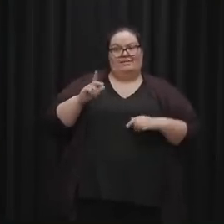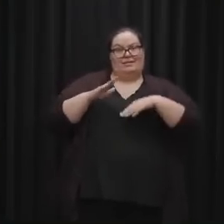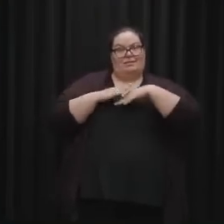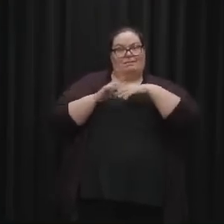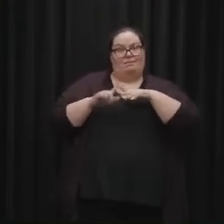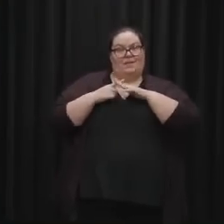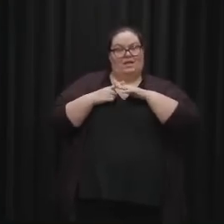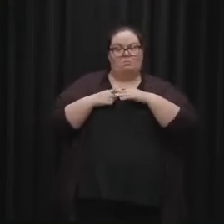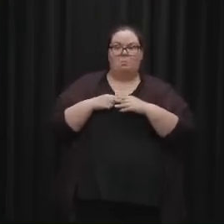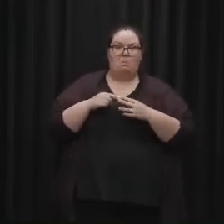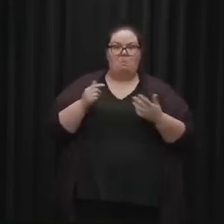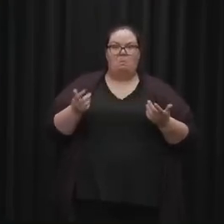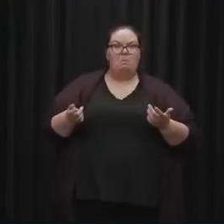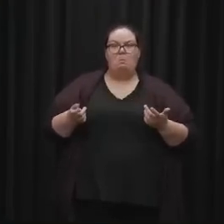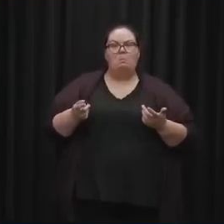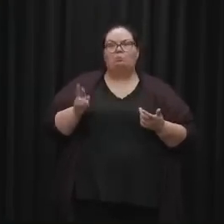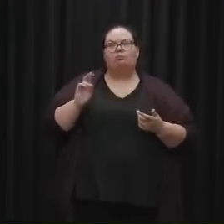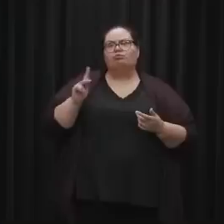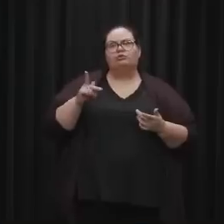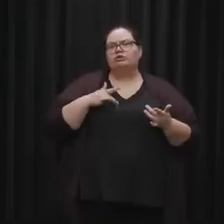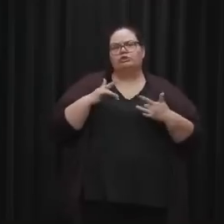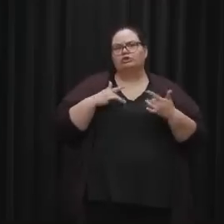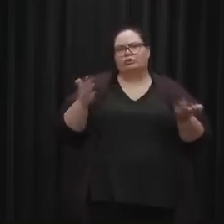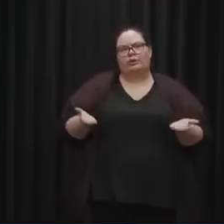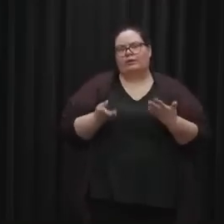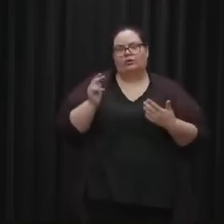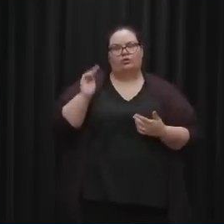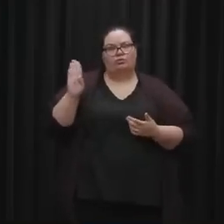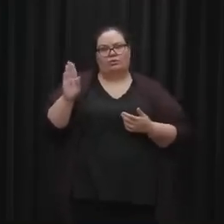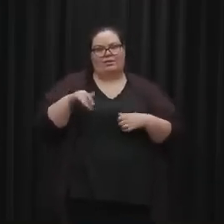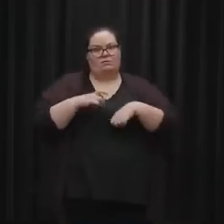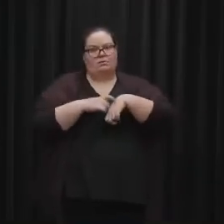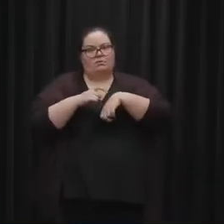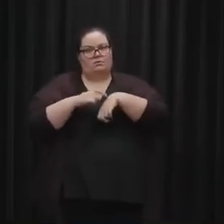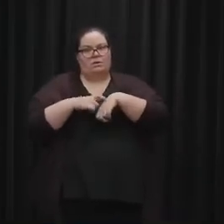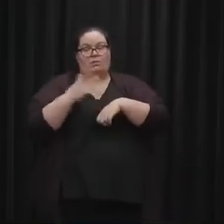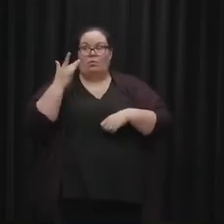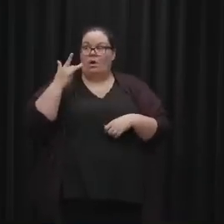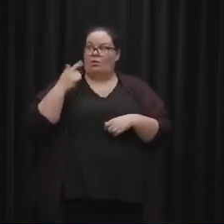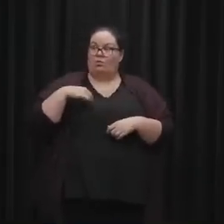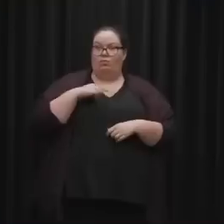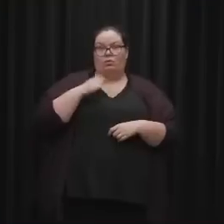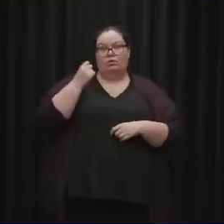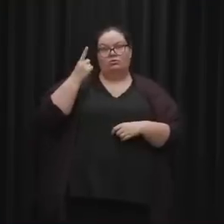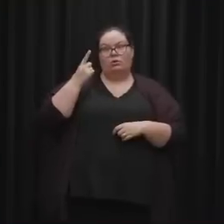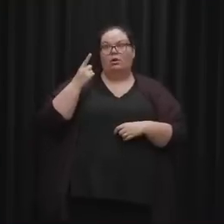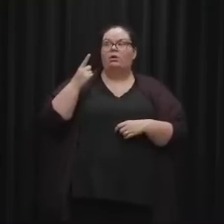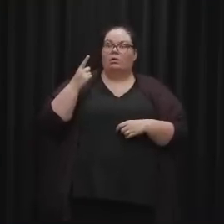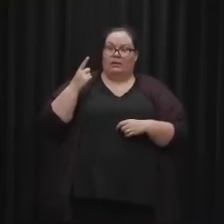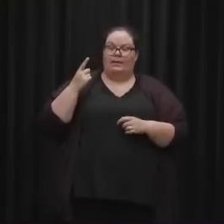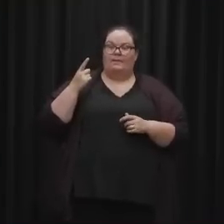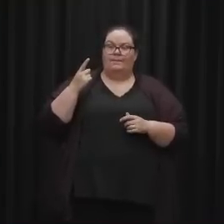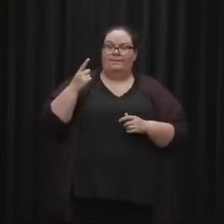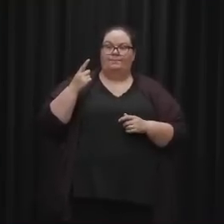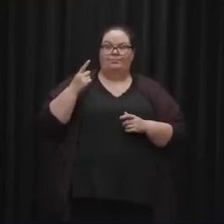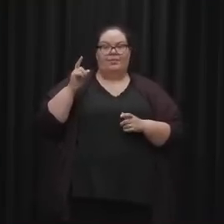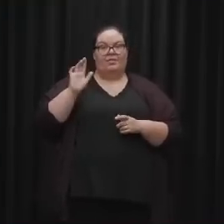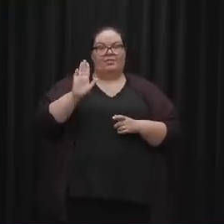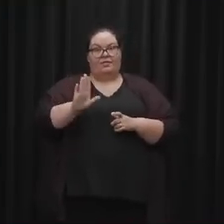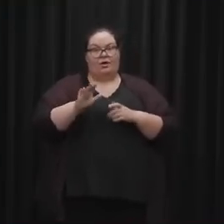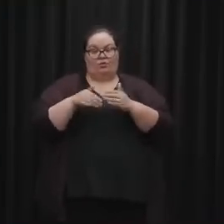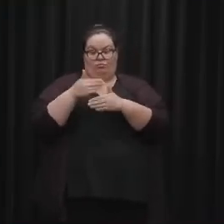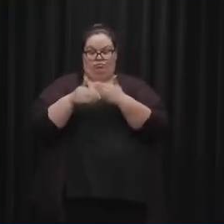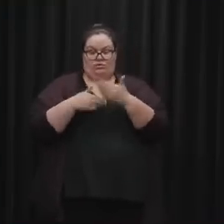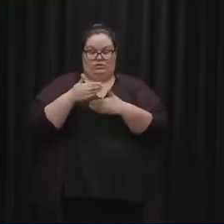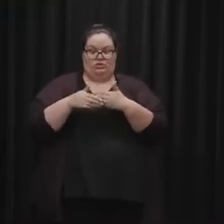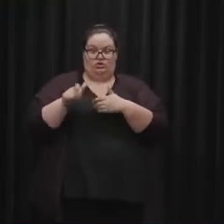beginning, there was no real need to communicate at that time, because our understanding was that the protocols and